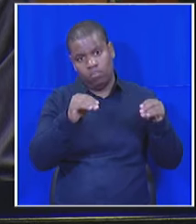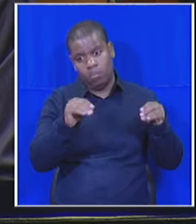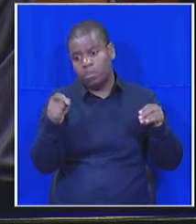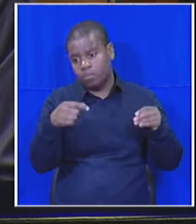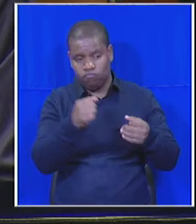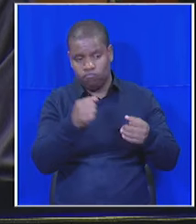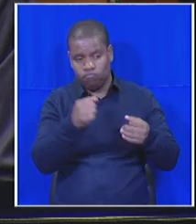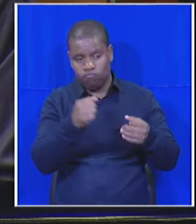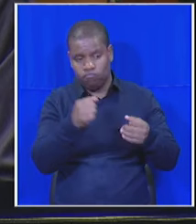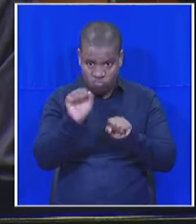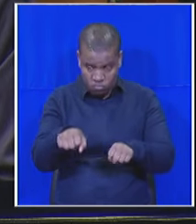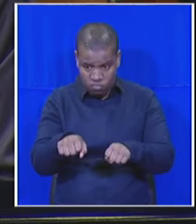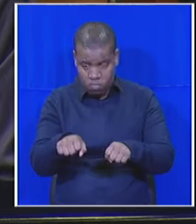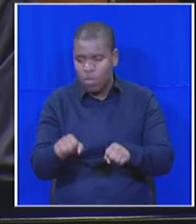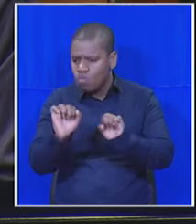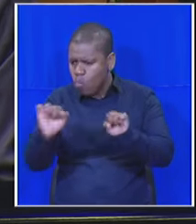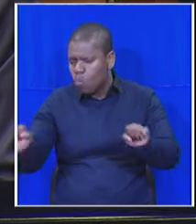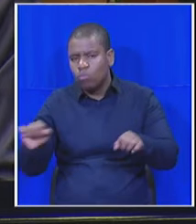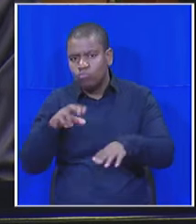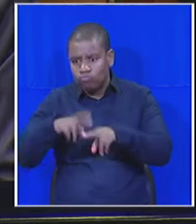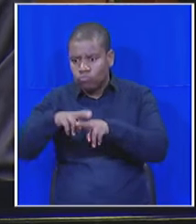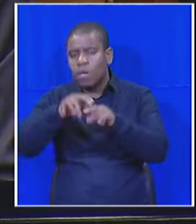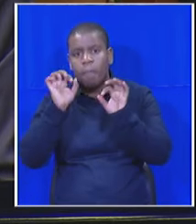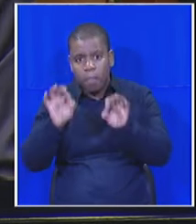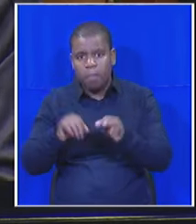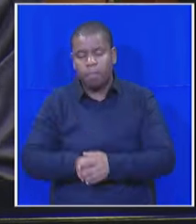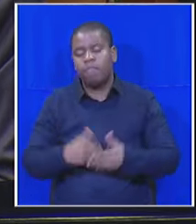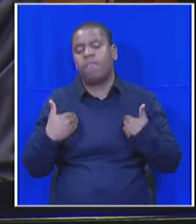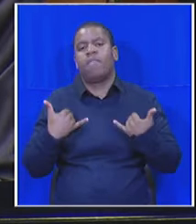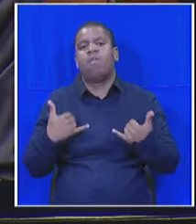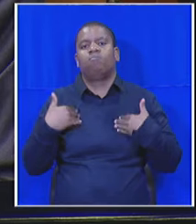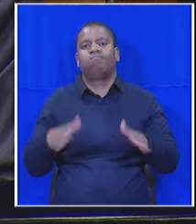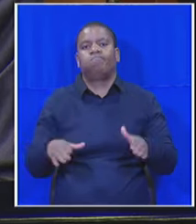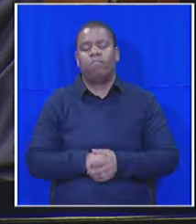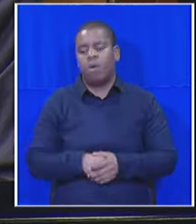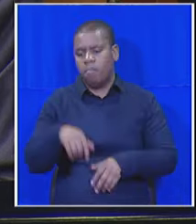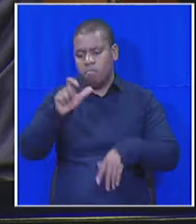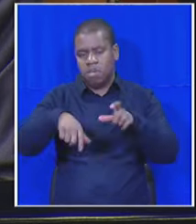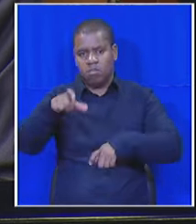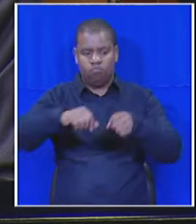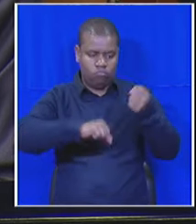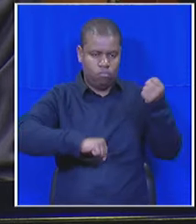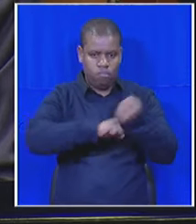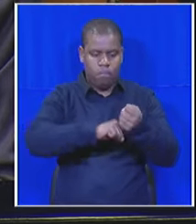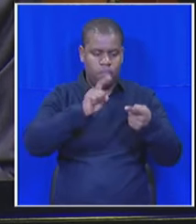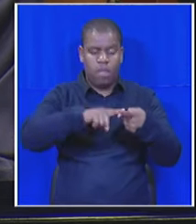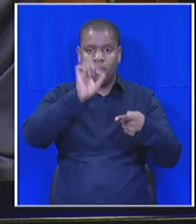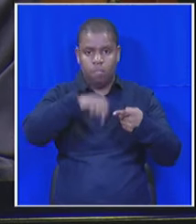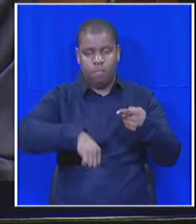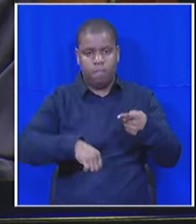in their allocated seats? Voting will now commence. Those in favour of the vote being agreed to should press the yes